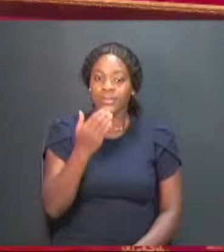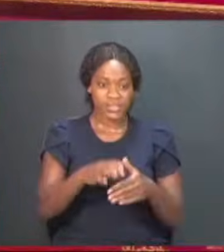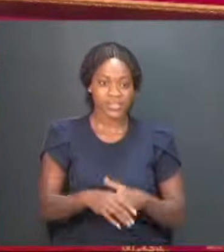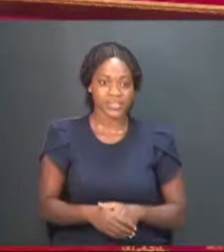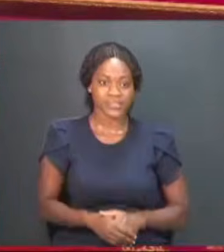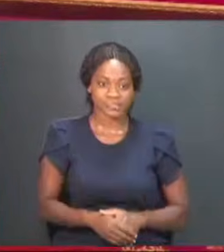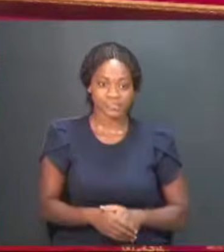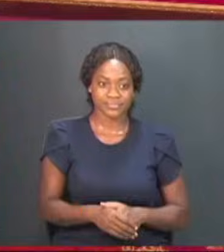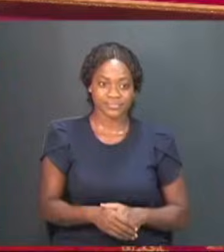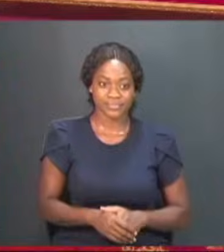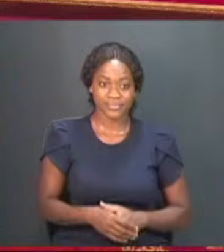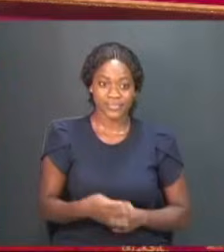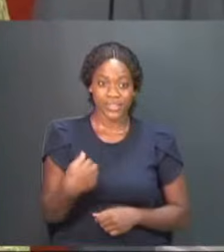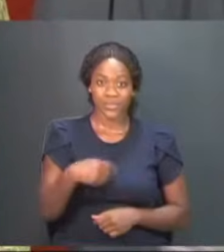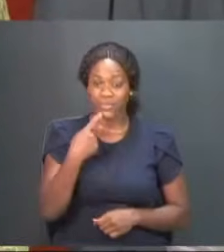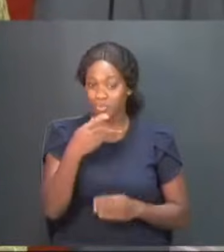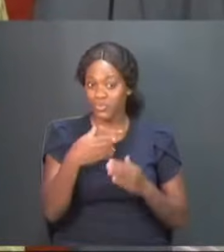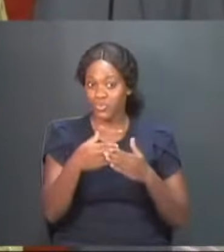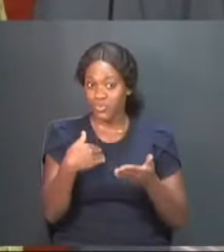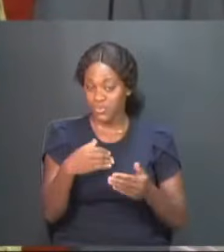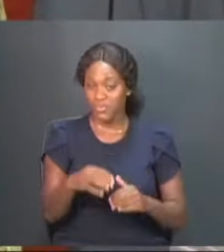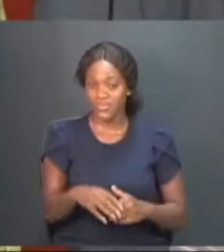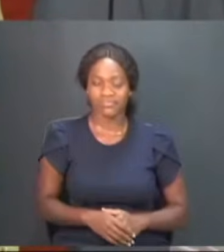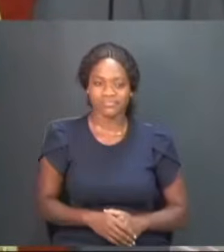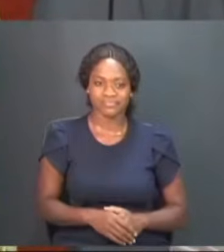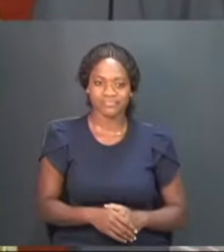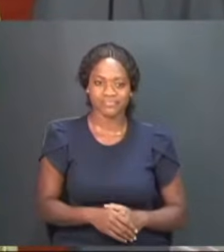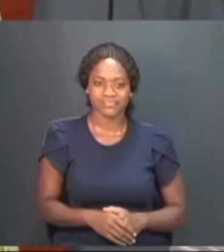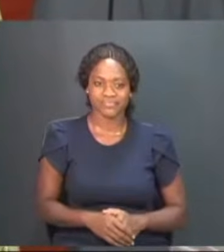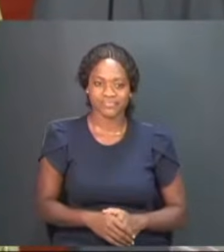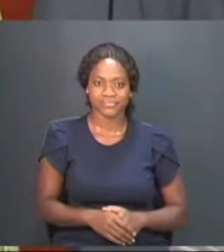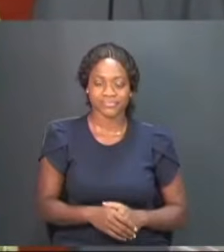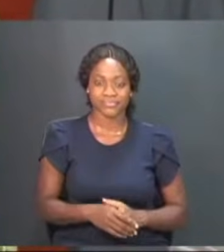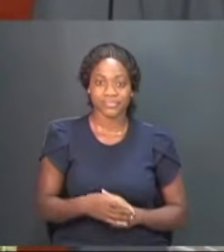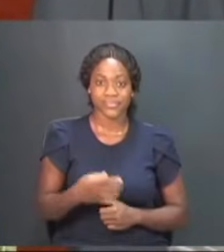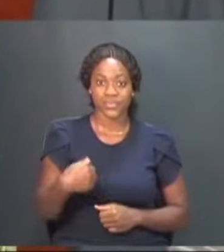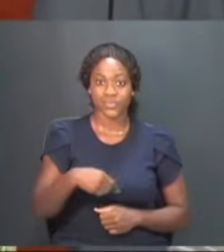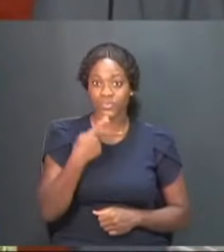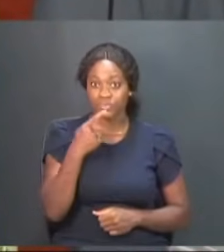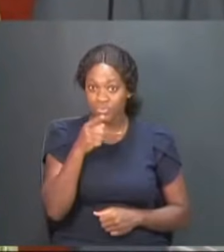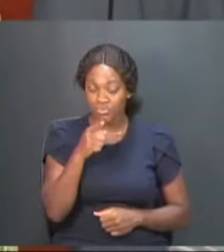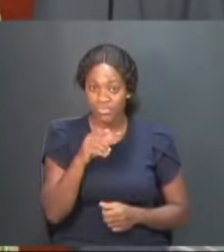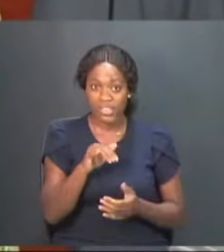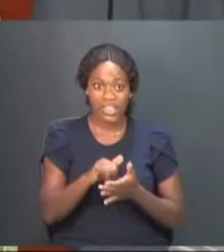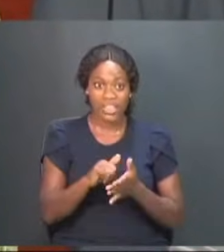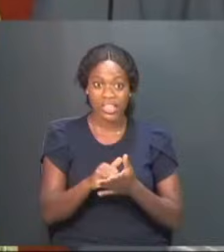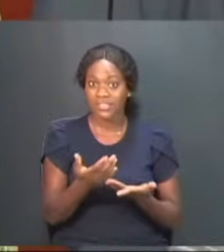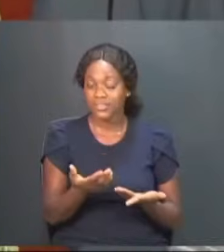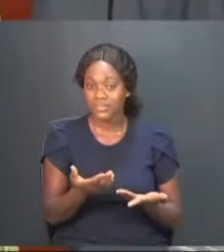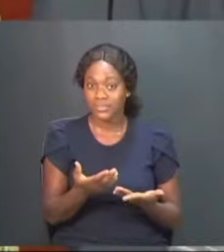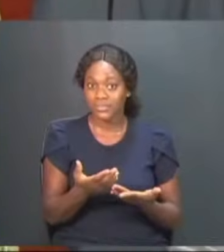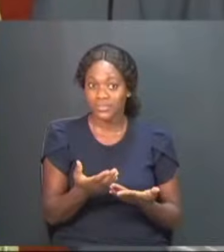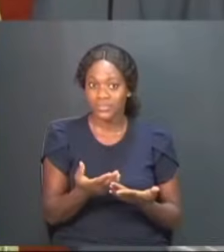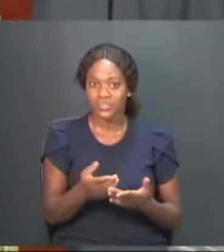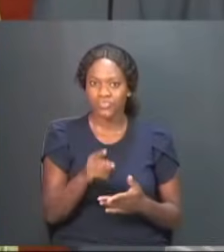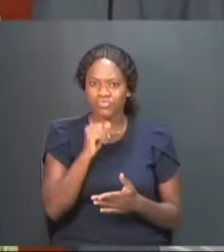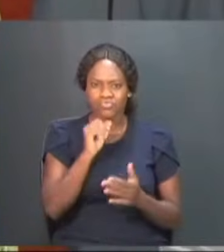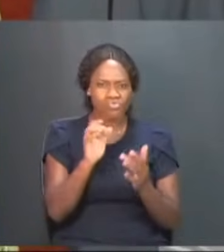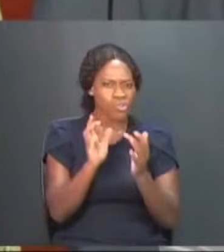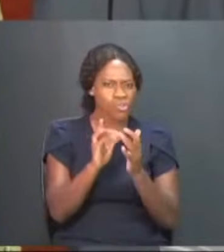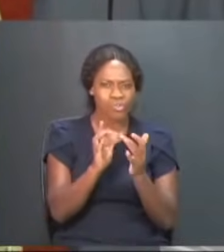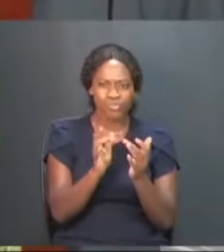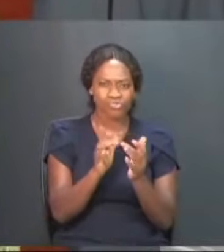so. We did. We told you that you did not undertake wider